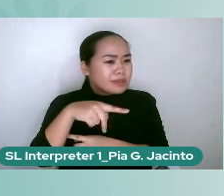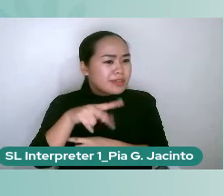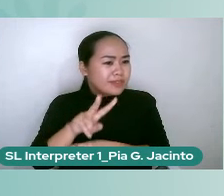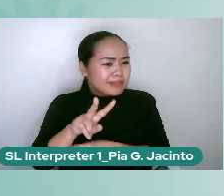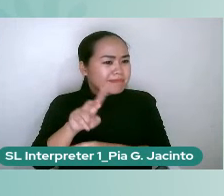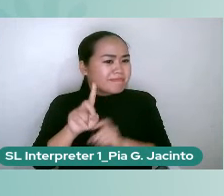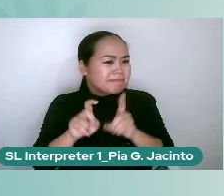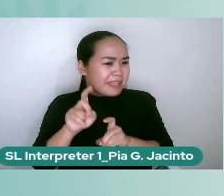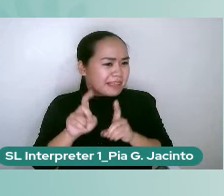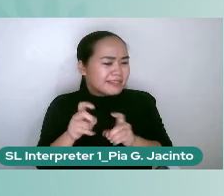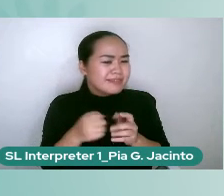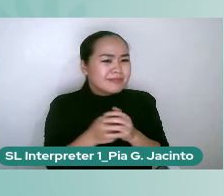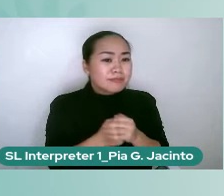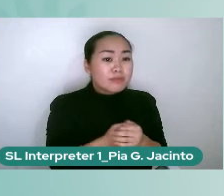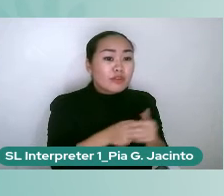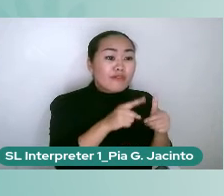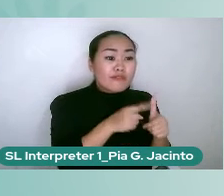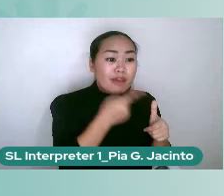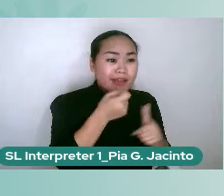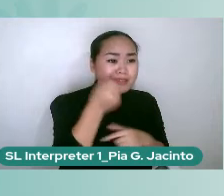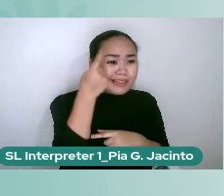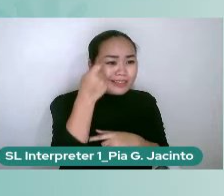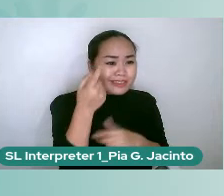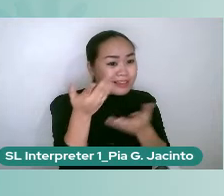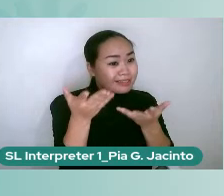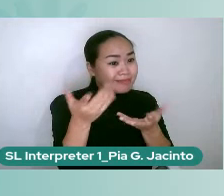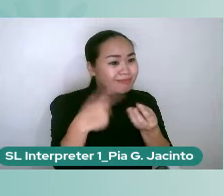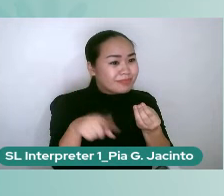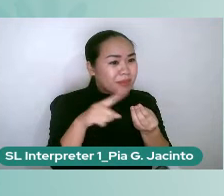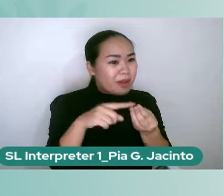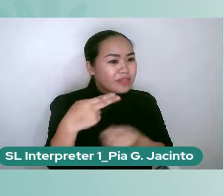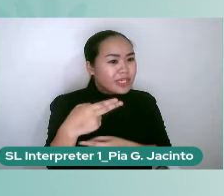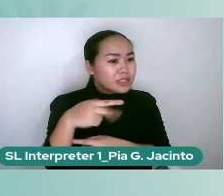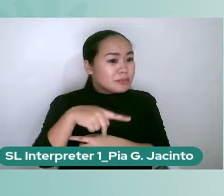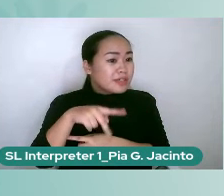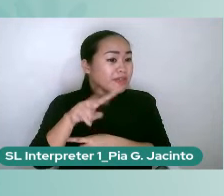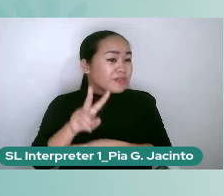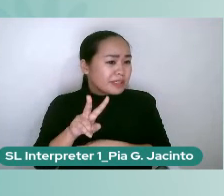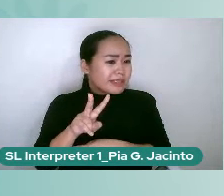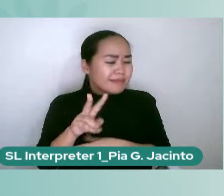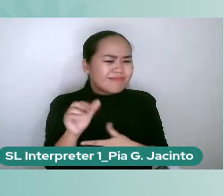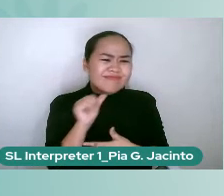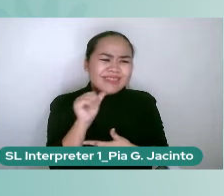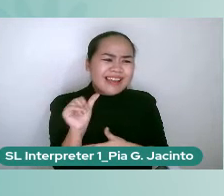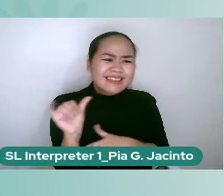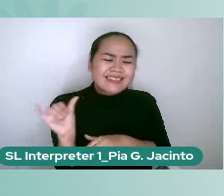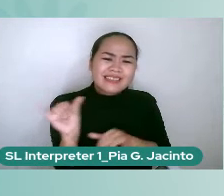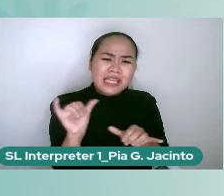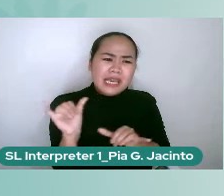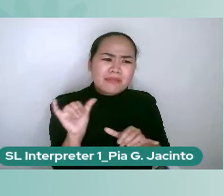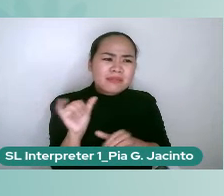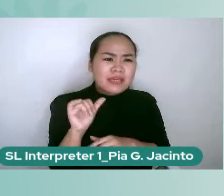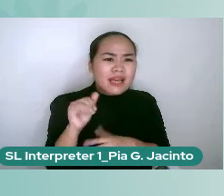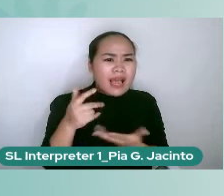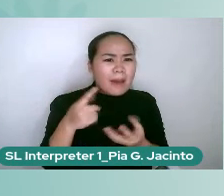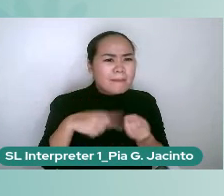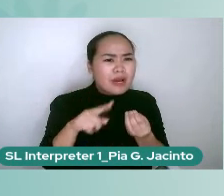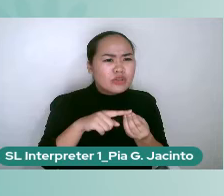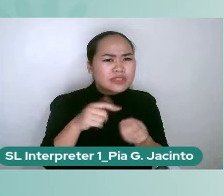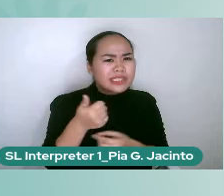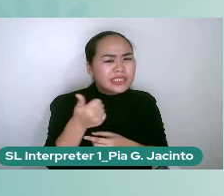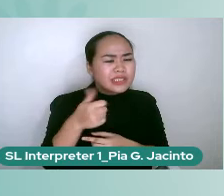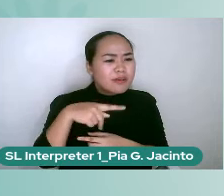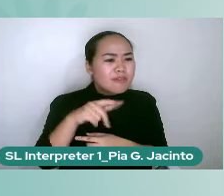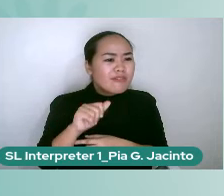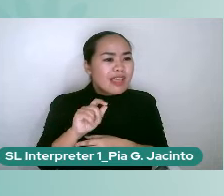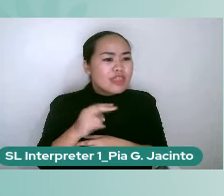The first thing to understand about HPV testing is, unlike PCR for other pathogens, we're actually trying to detect